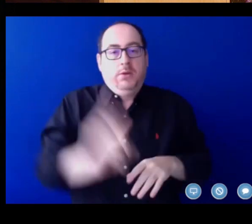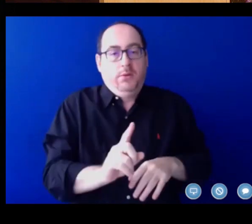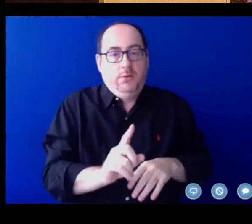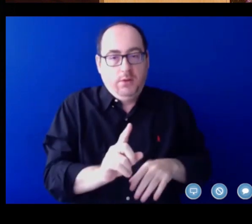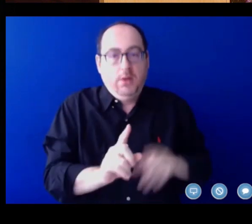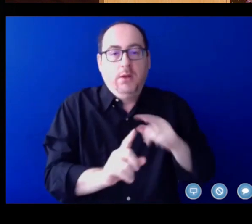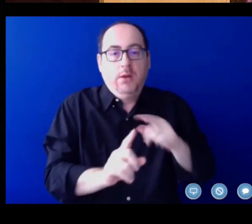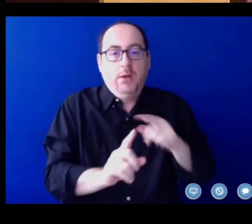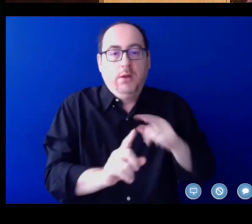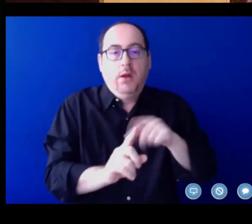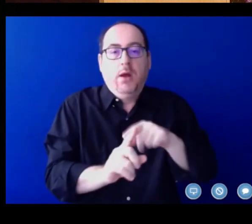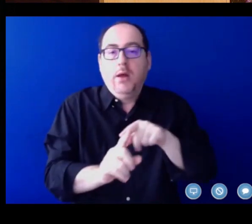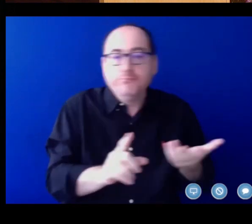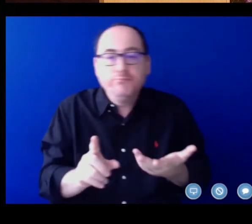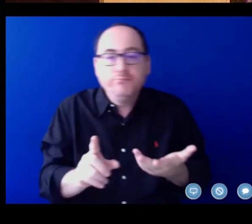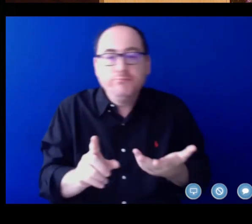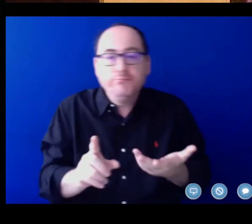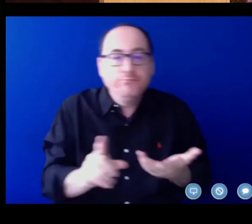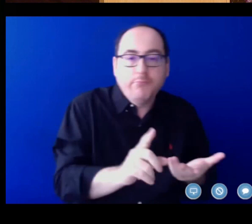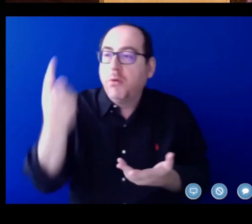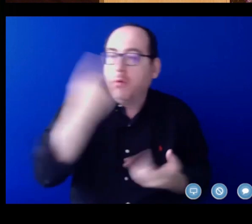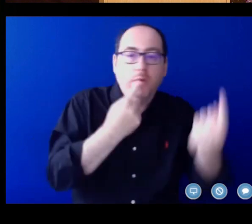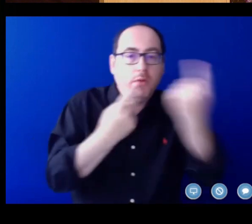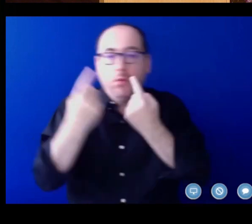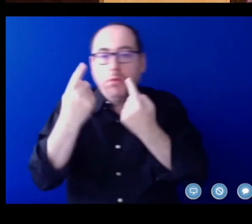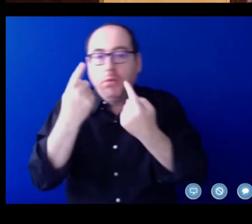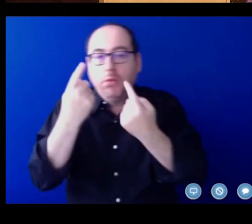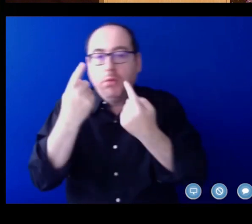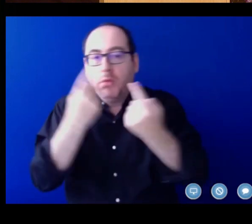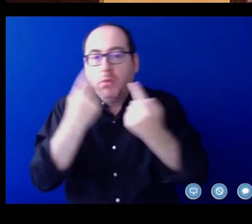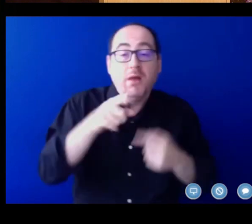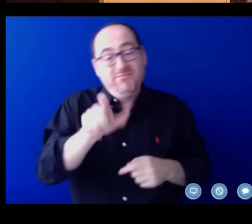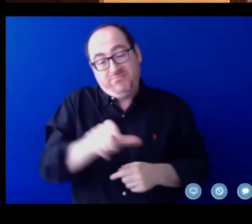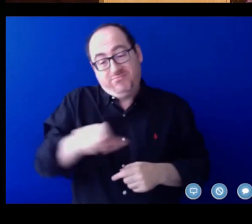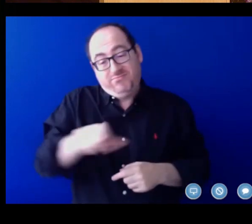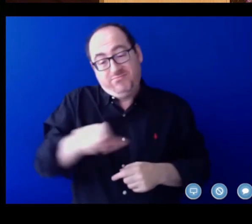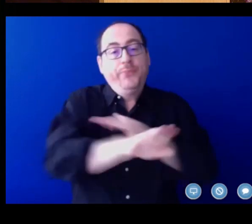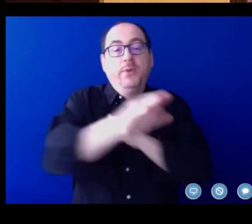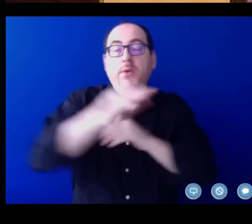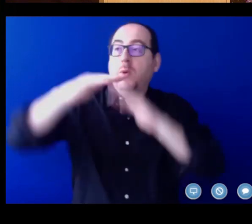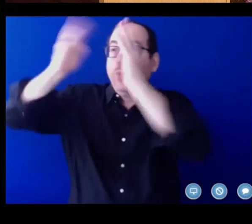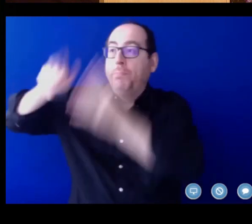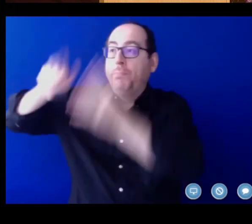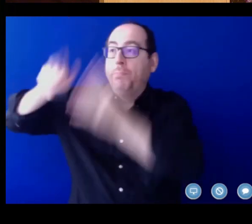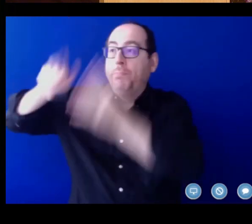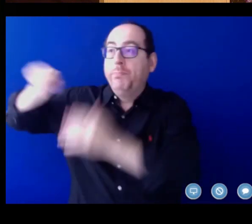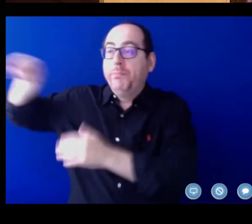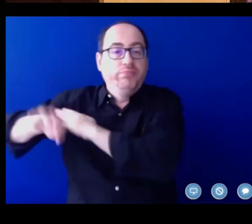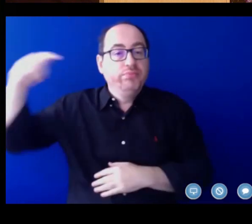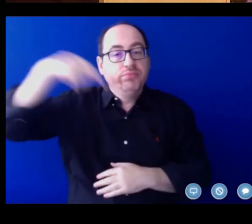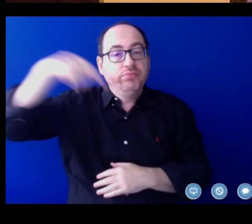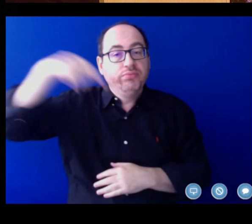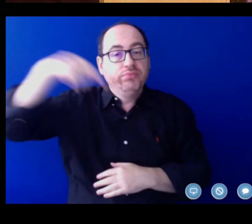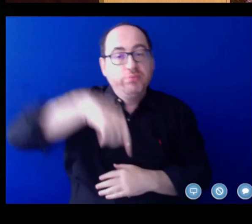homeland. So refugees may be rich, they may be poor, they may be educated or uneducated. Many are young, many of them are just like